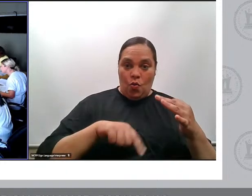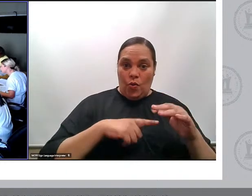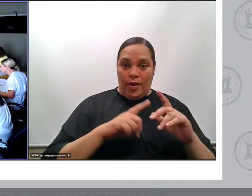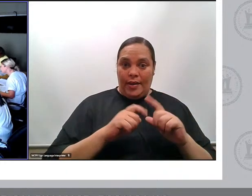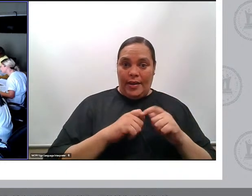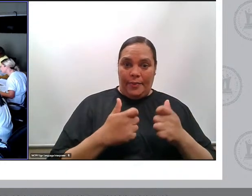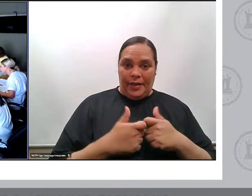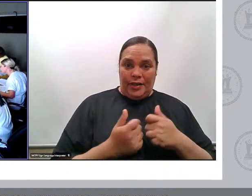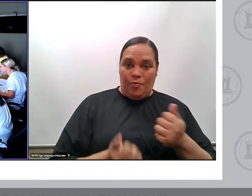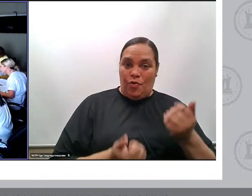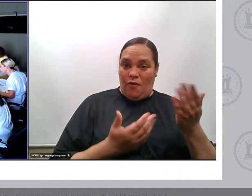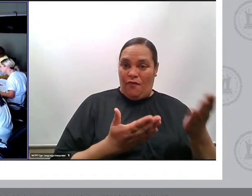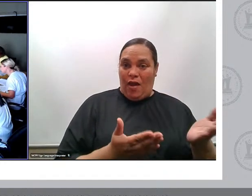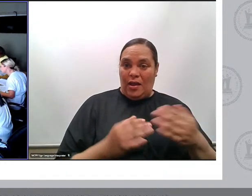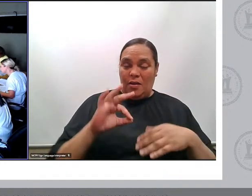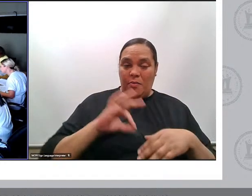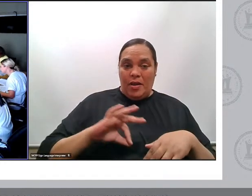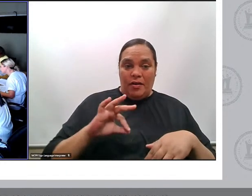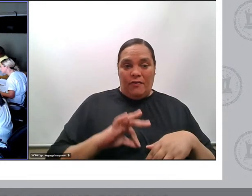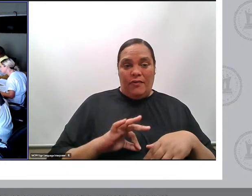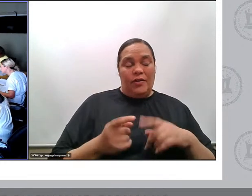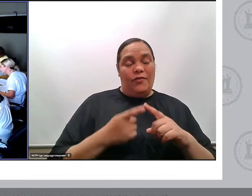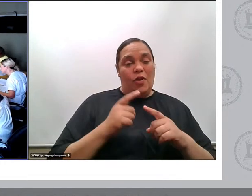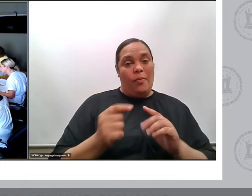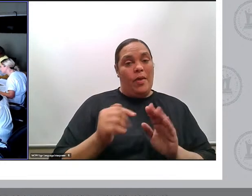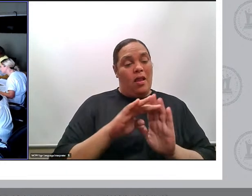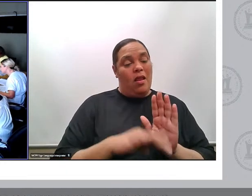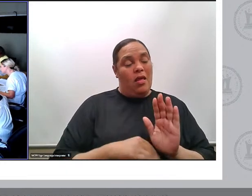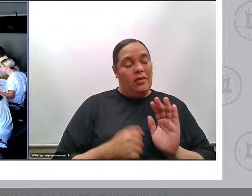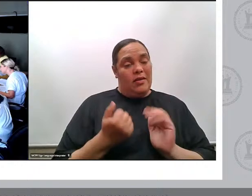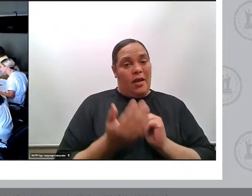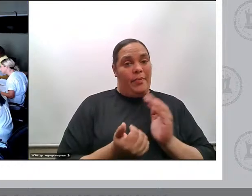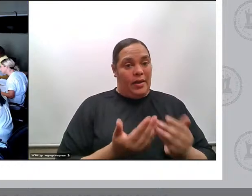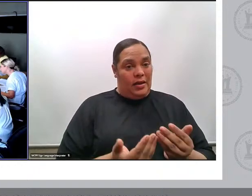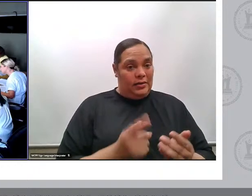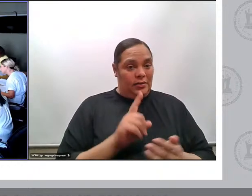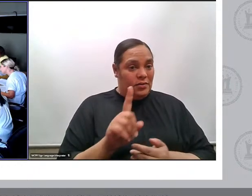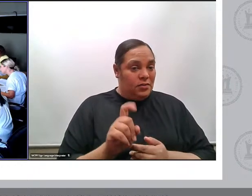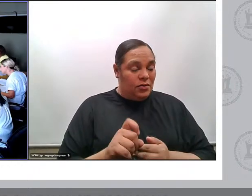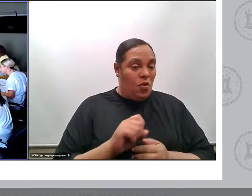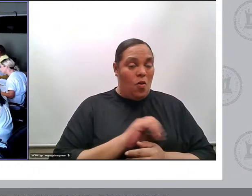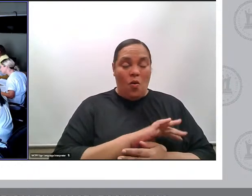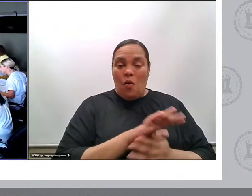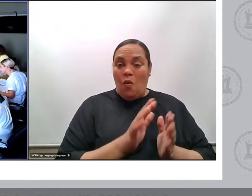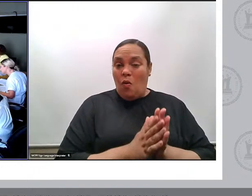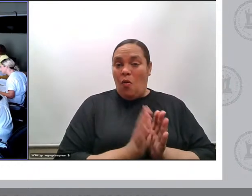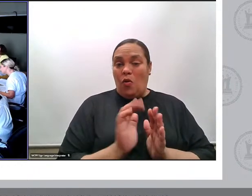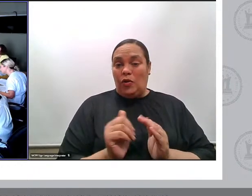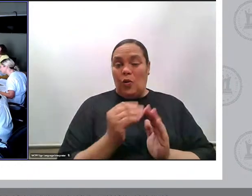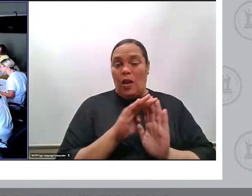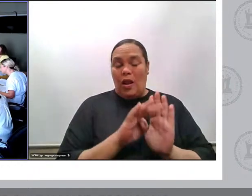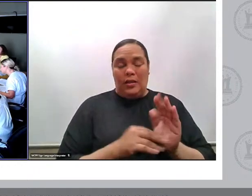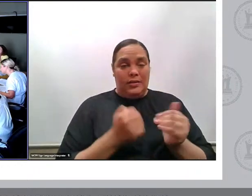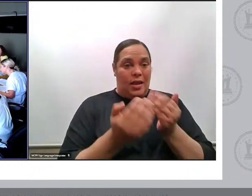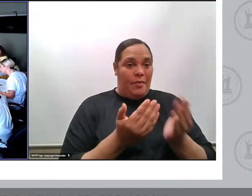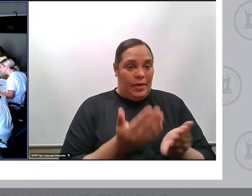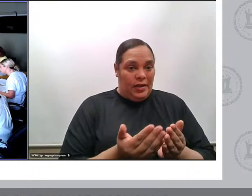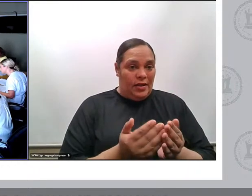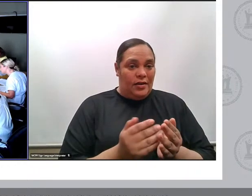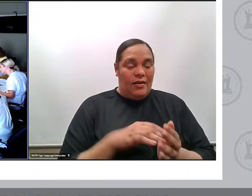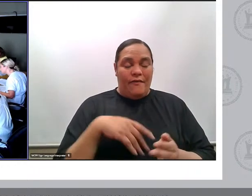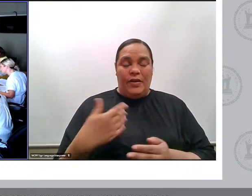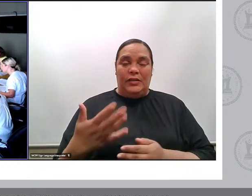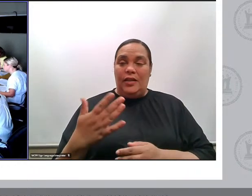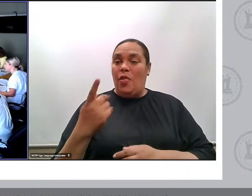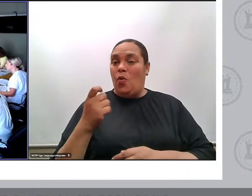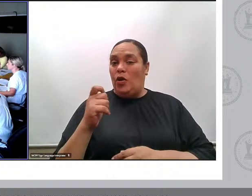committee, provided the benefit of the list of applicants, all of the list of applicants versus the ones